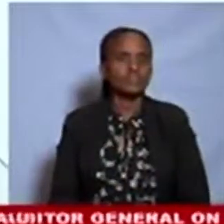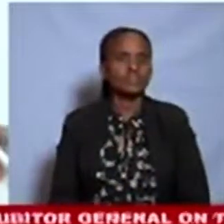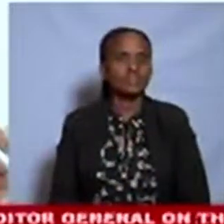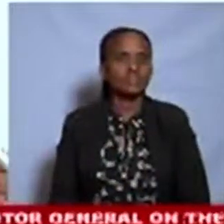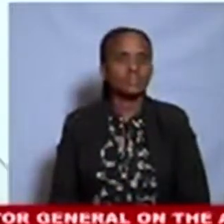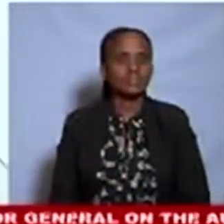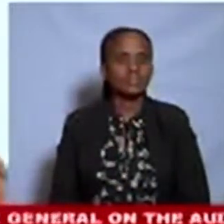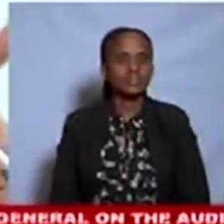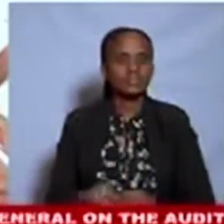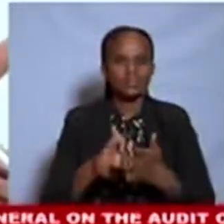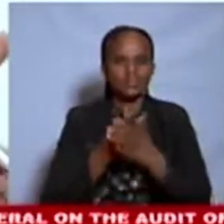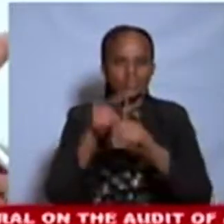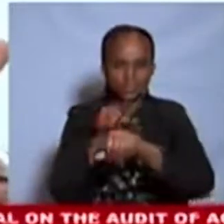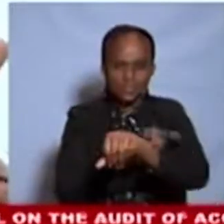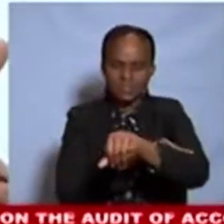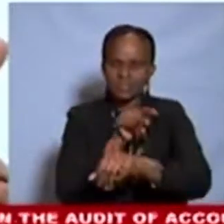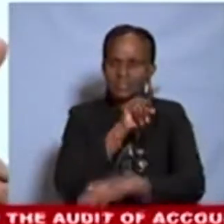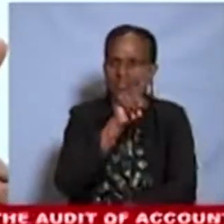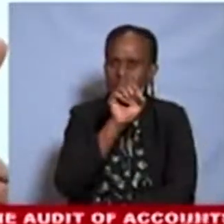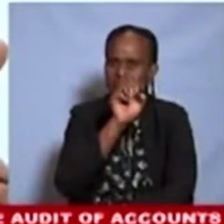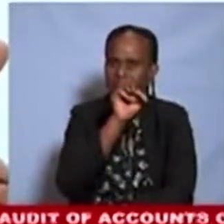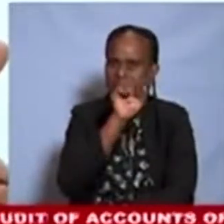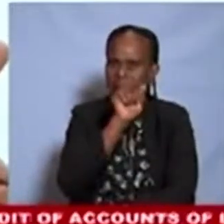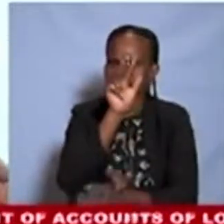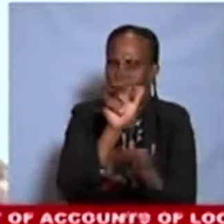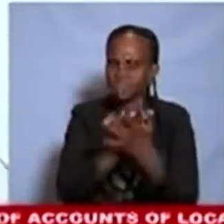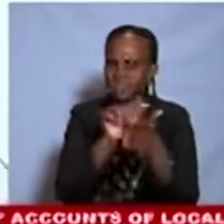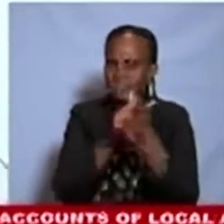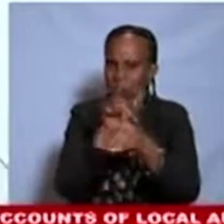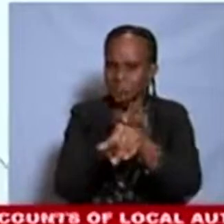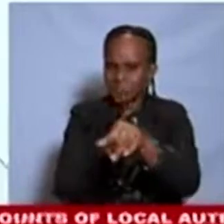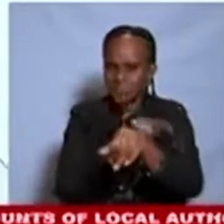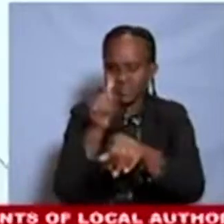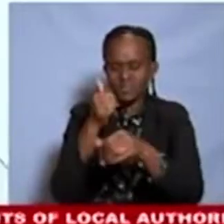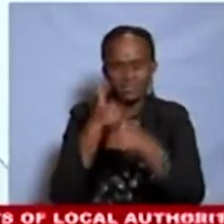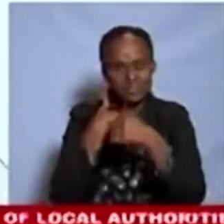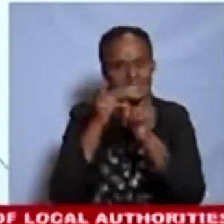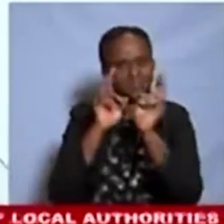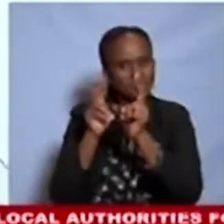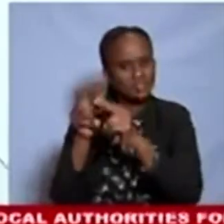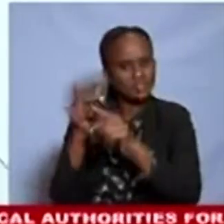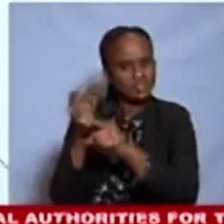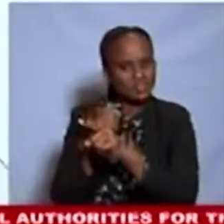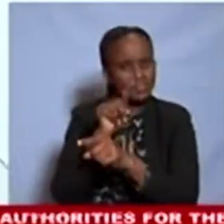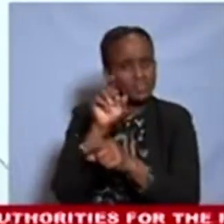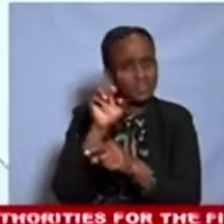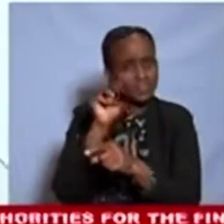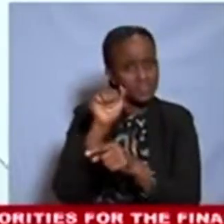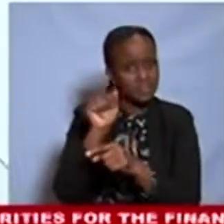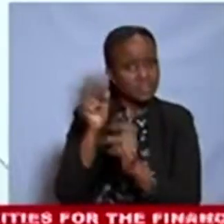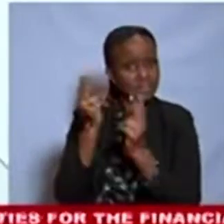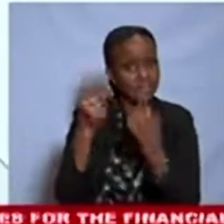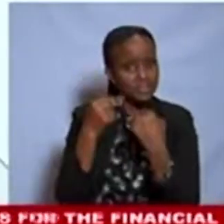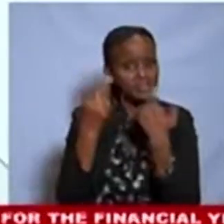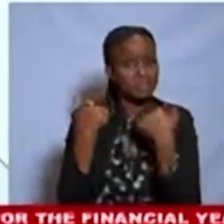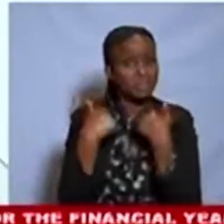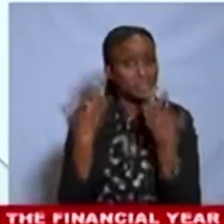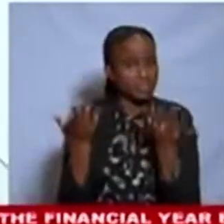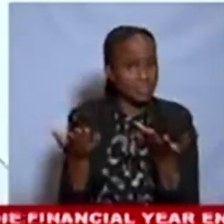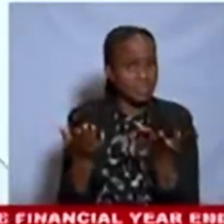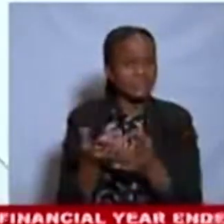How long does Zema take to approve? Have you gotten any response from Zema?